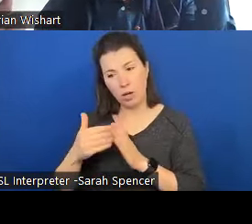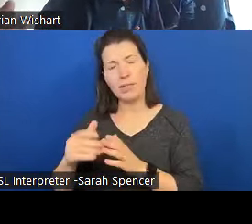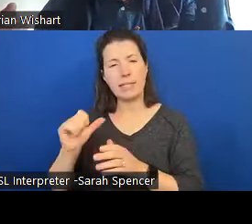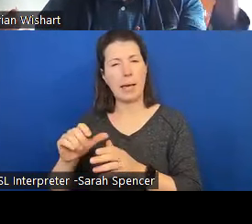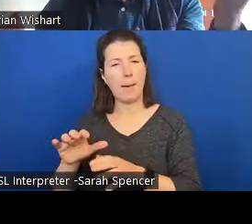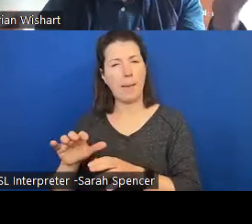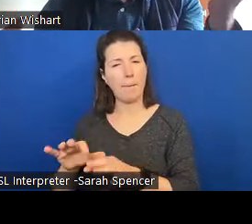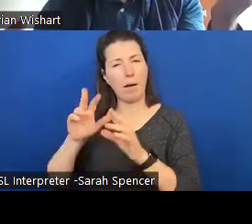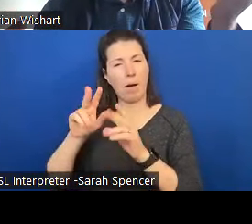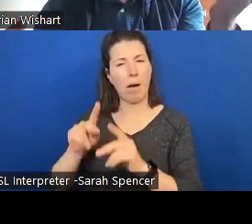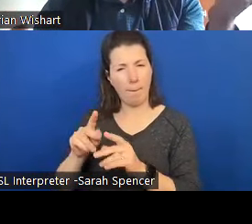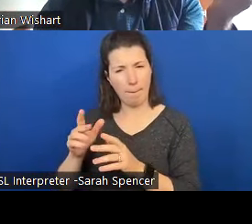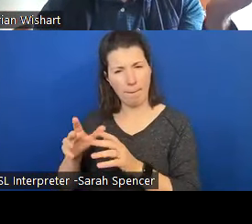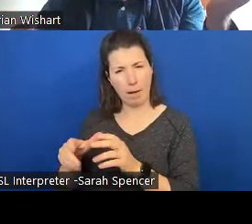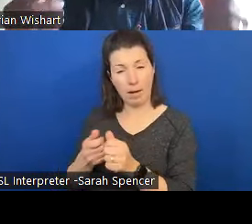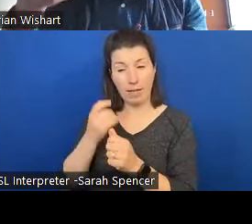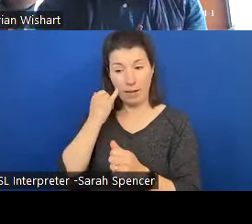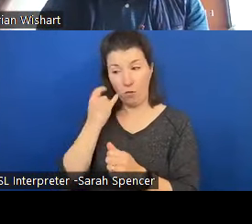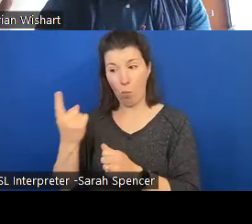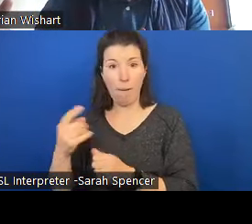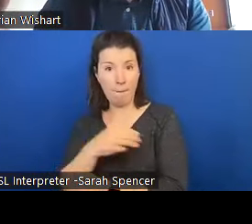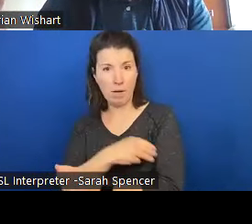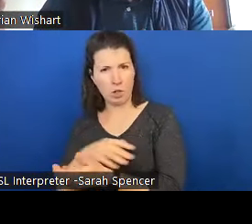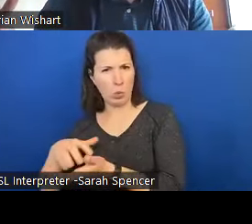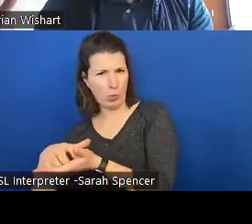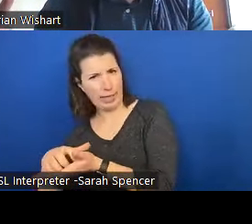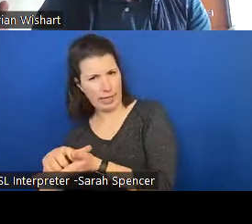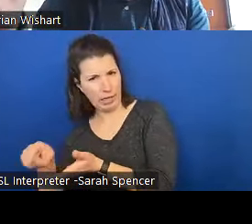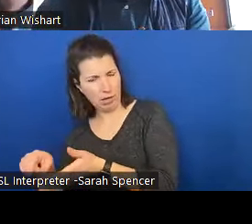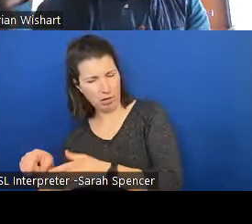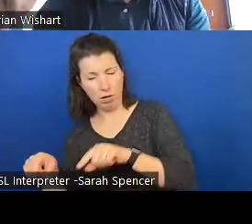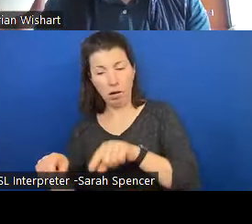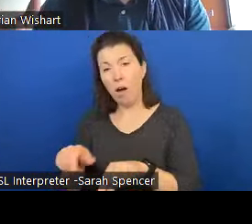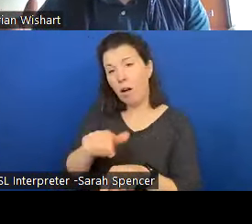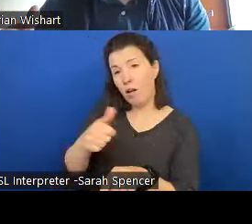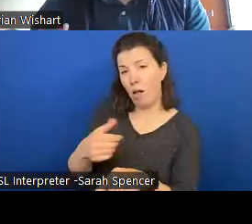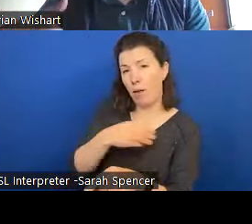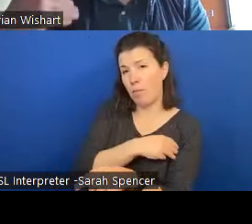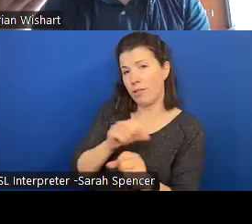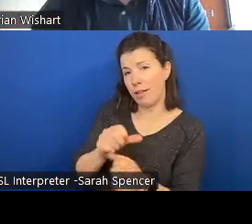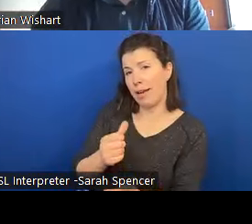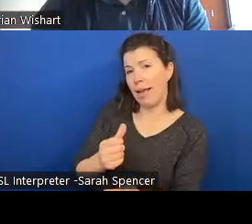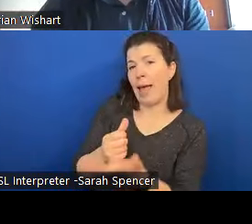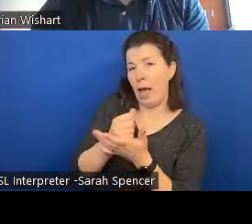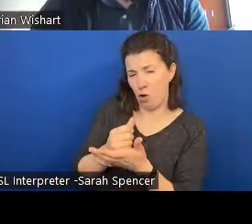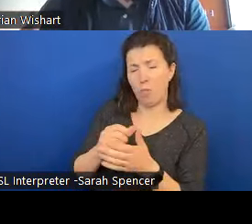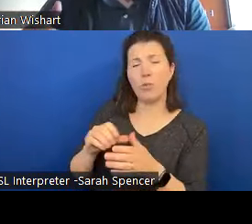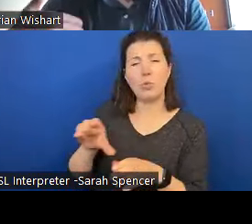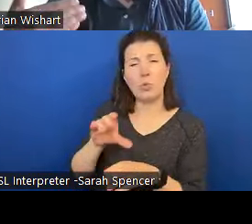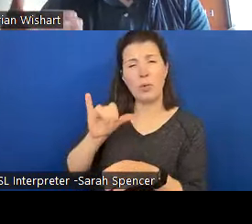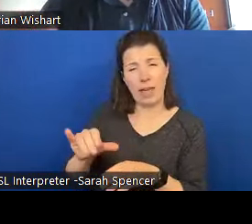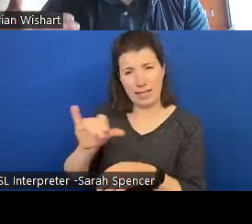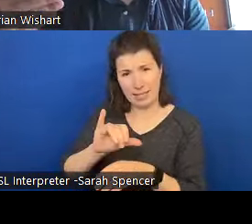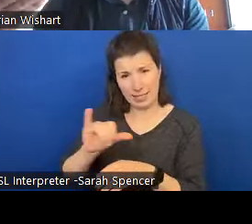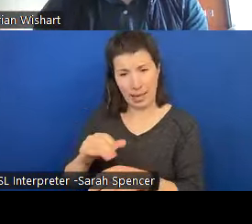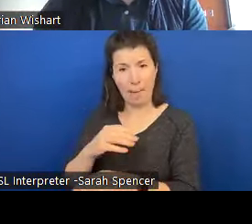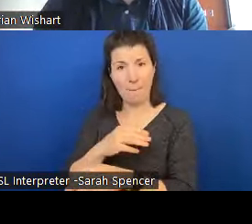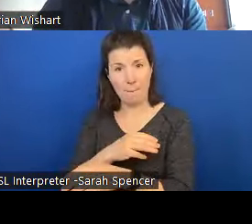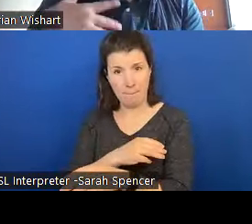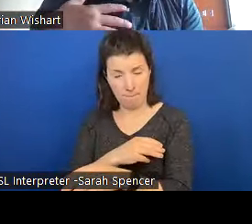So if we weaken one muscle, a different muscle can help sort of do that same motion, especially once we've taken that